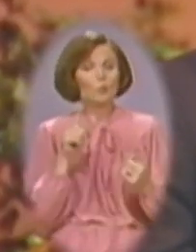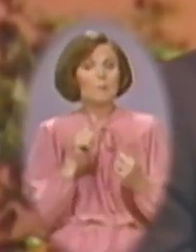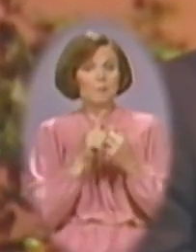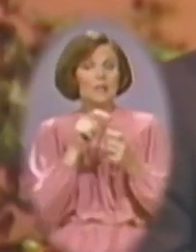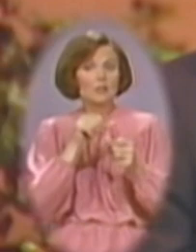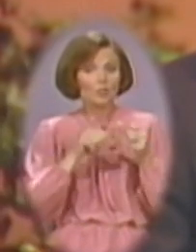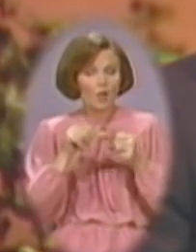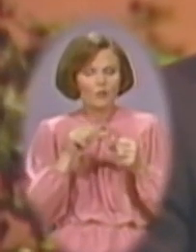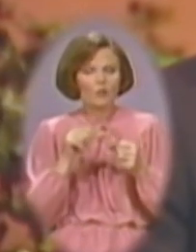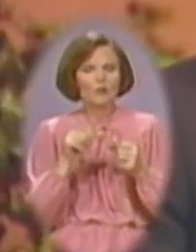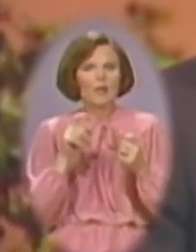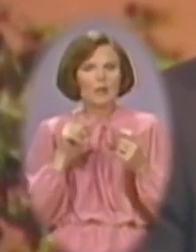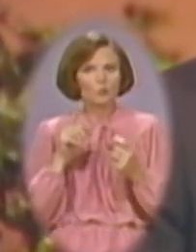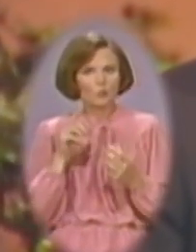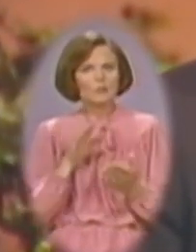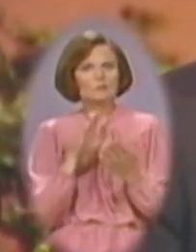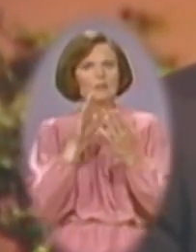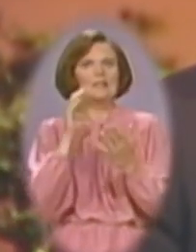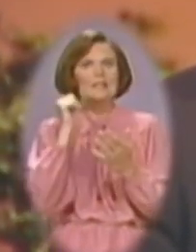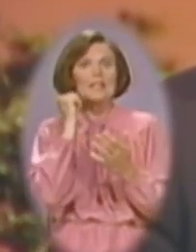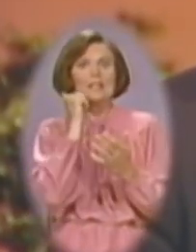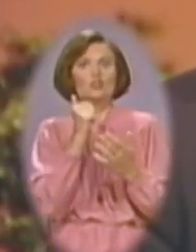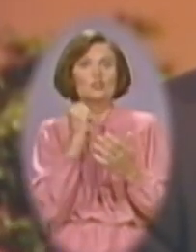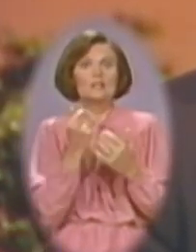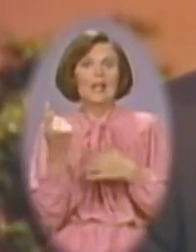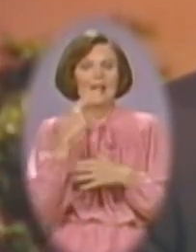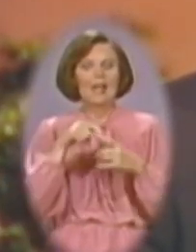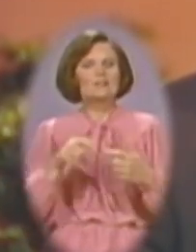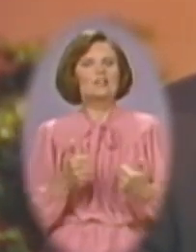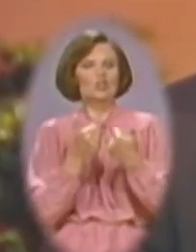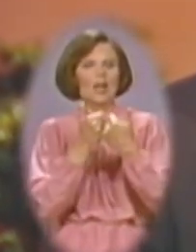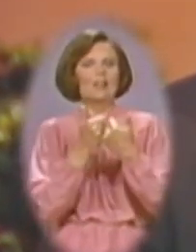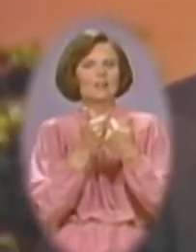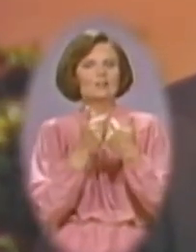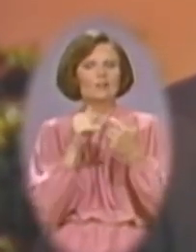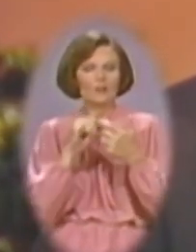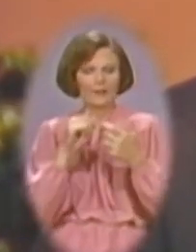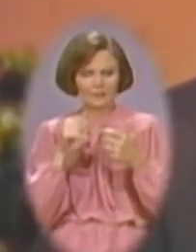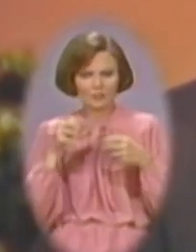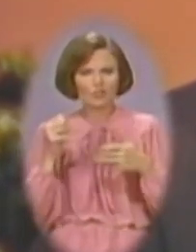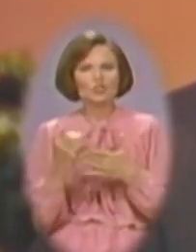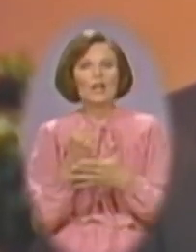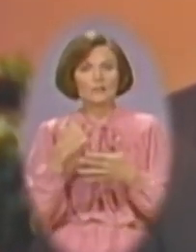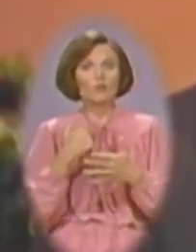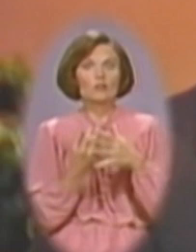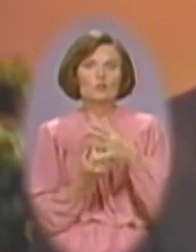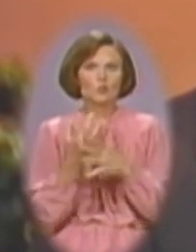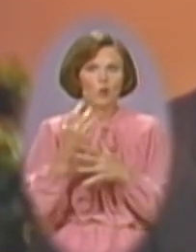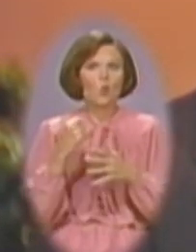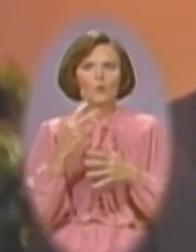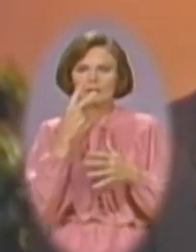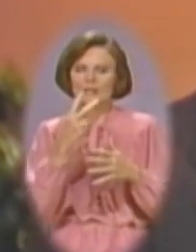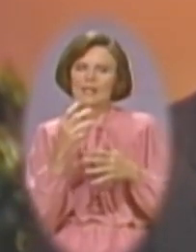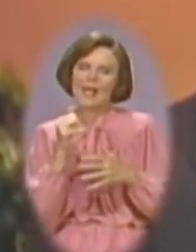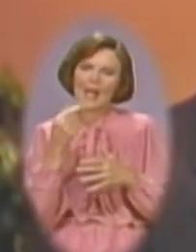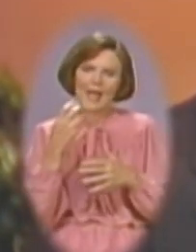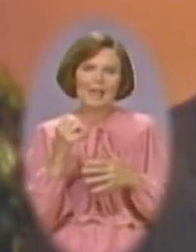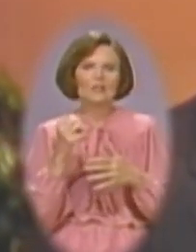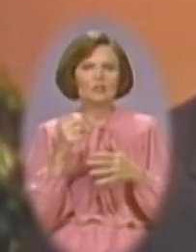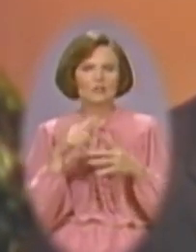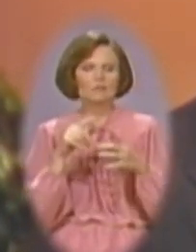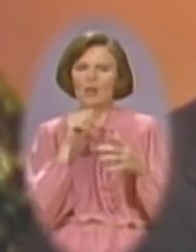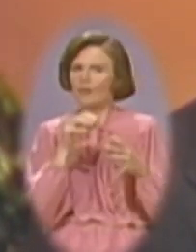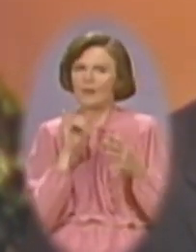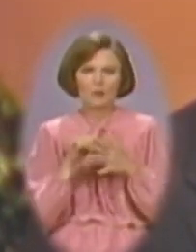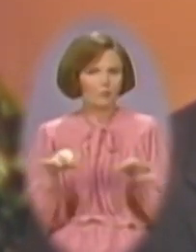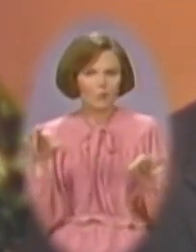other and when we greet each day as a challenge, it's a chance for us to grow, and we begin to see age as being